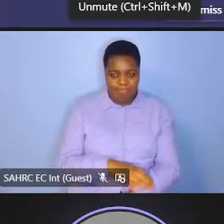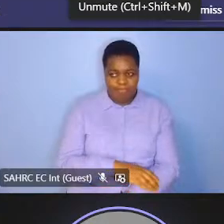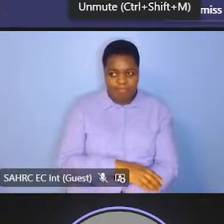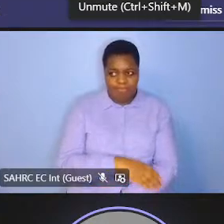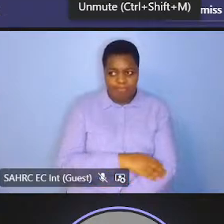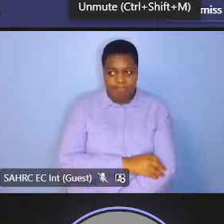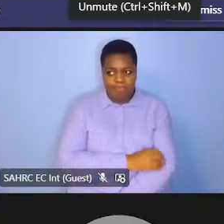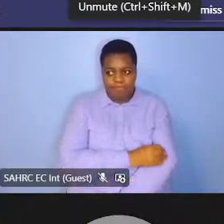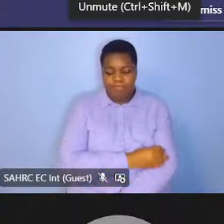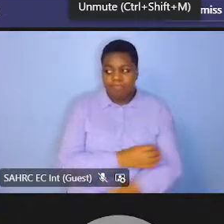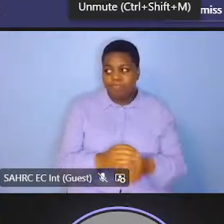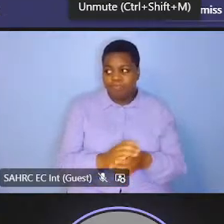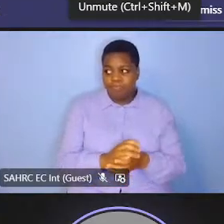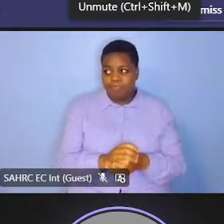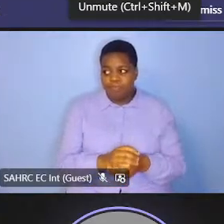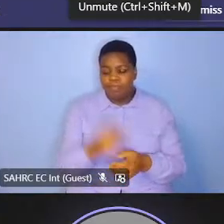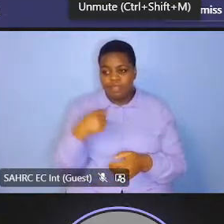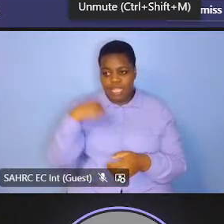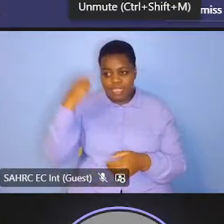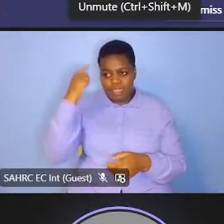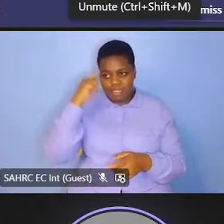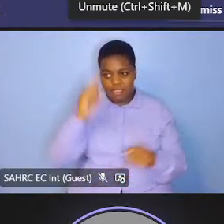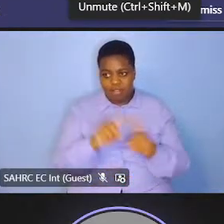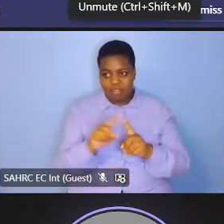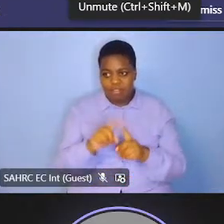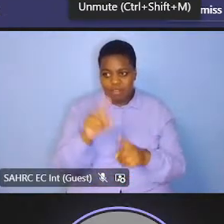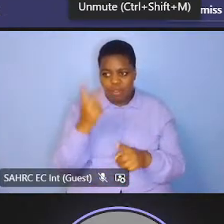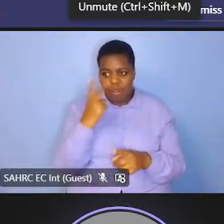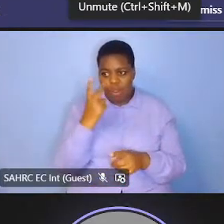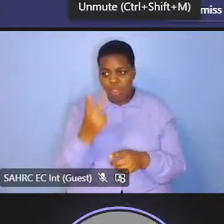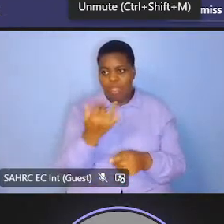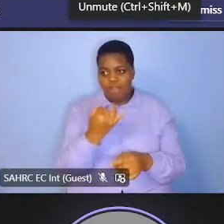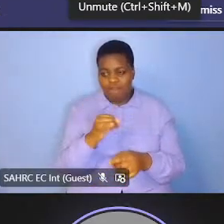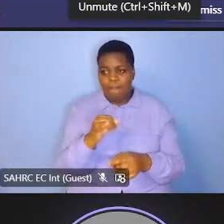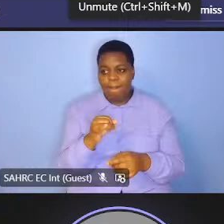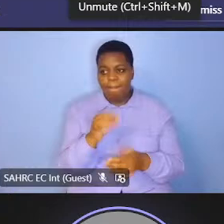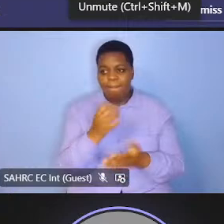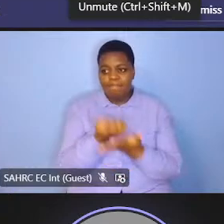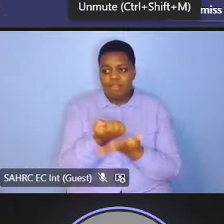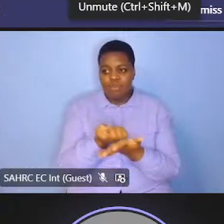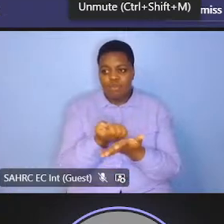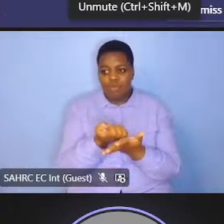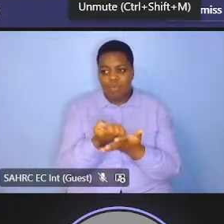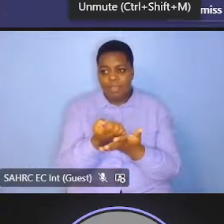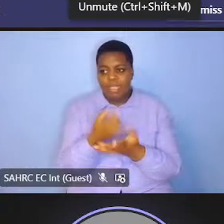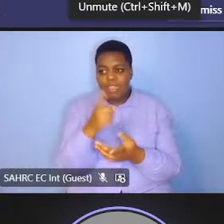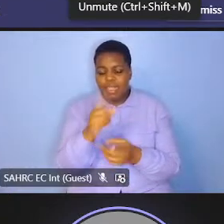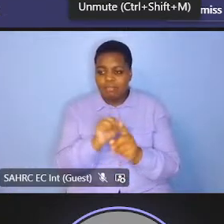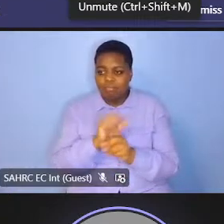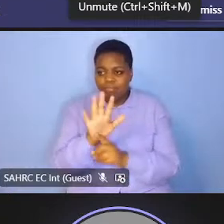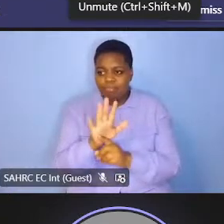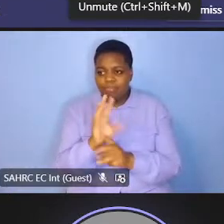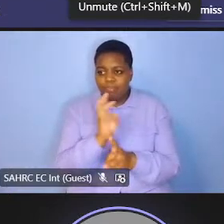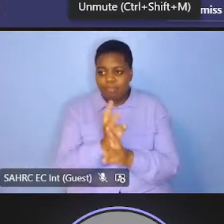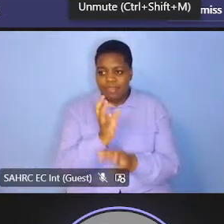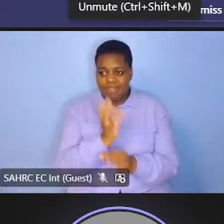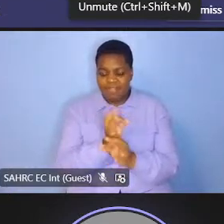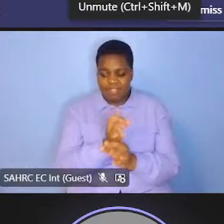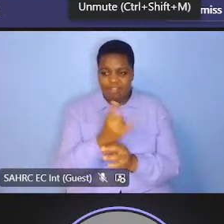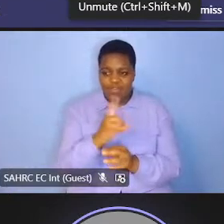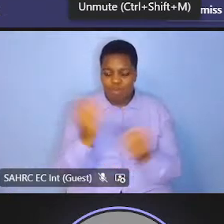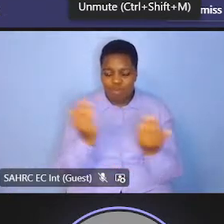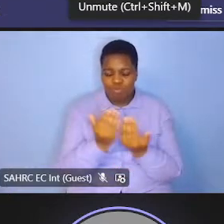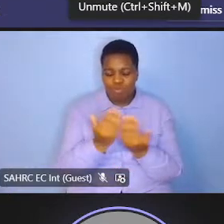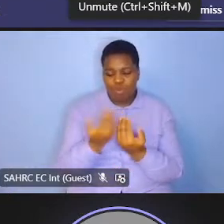I think that it's also looking at the economic factors that are affecting the parents in terms of the school